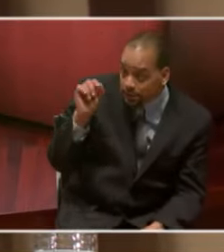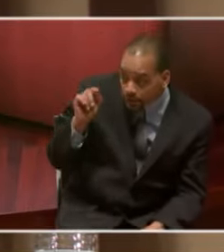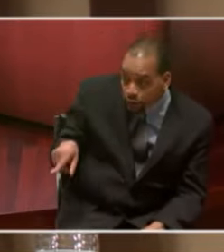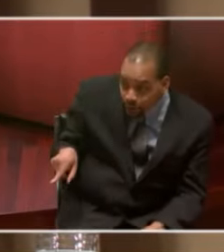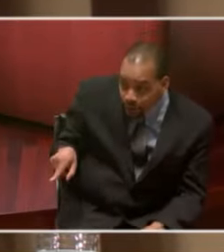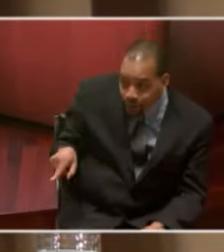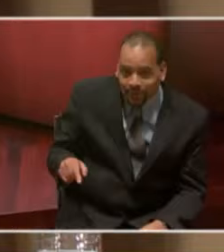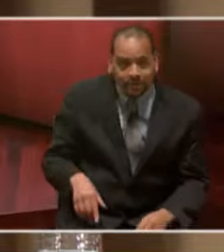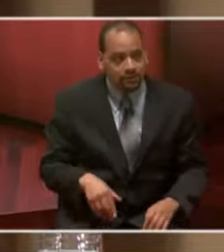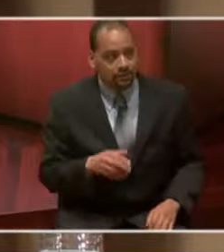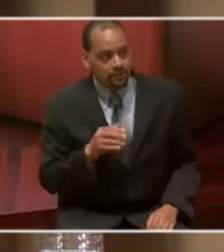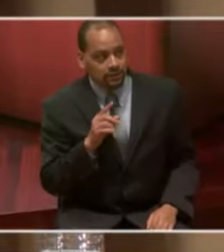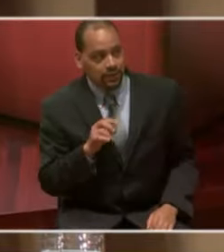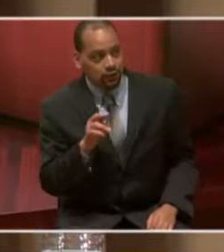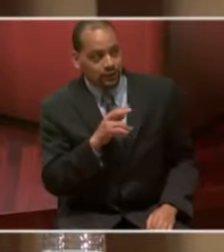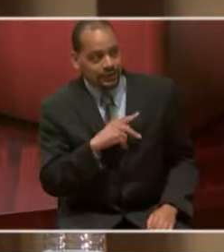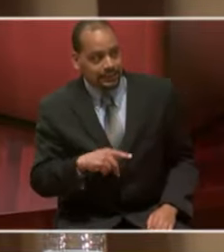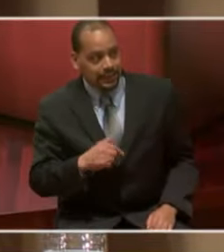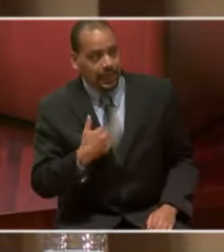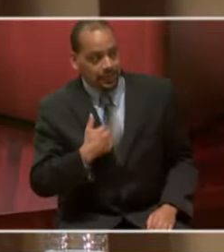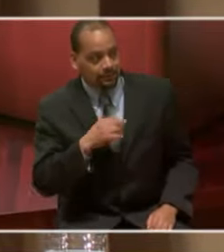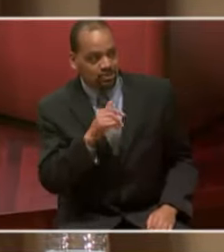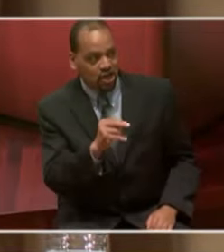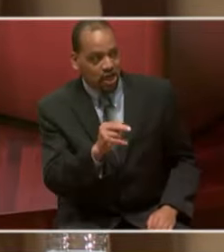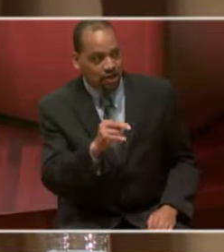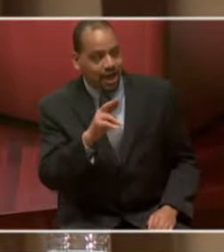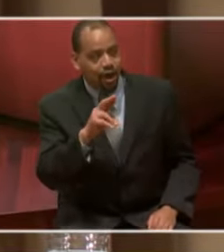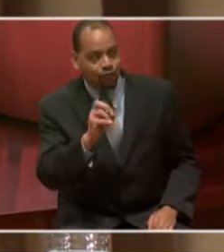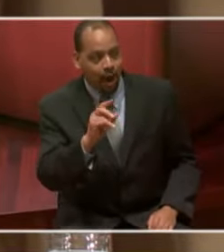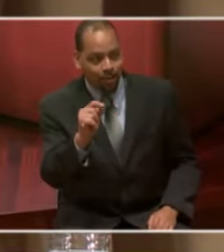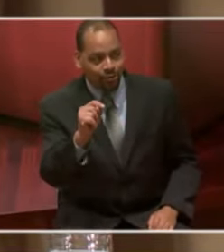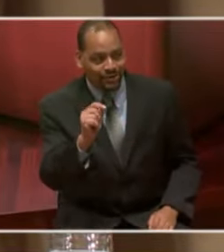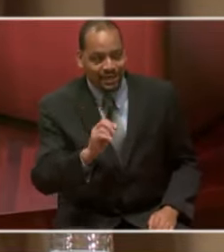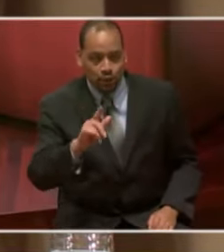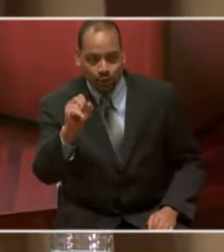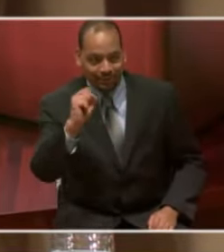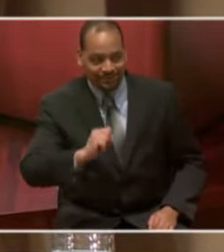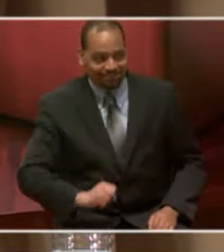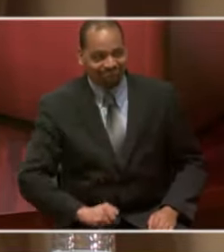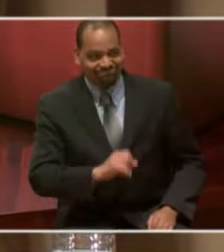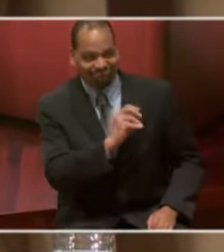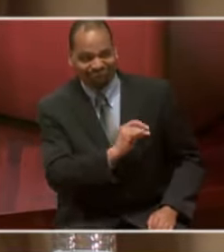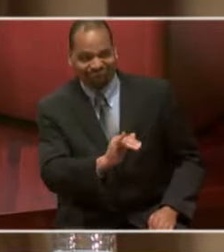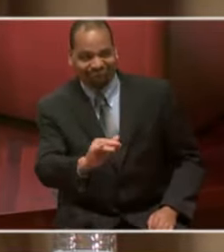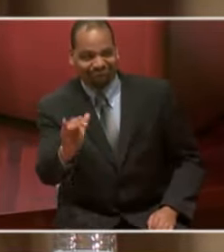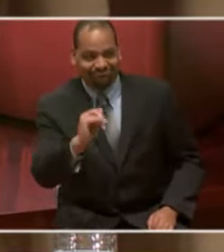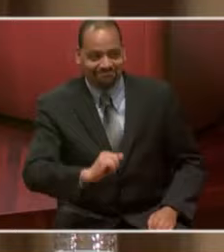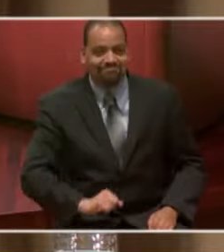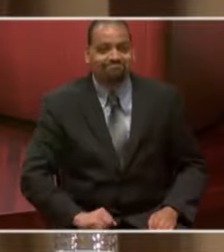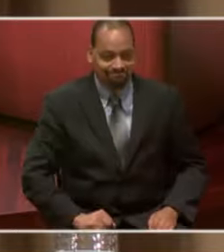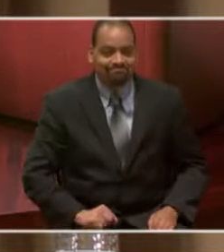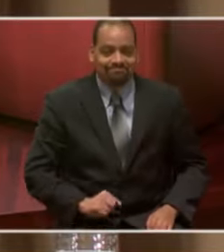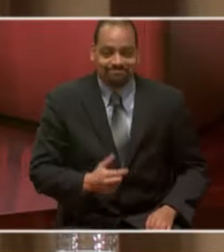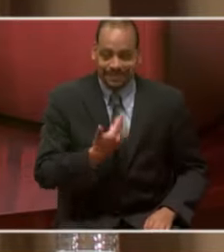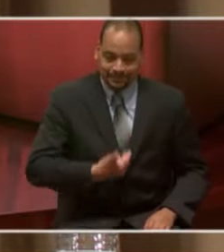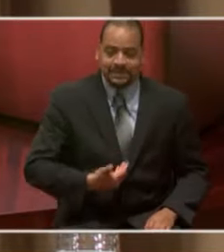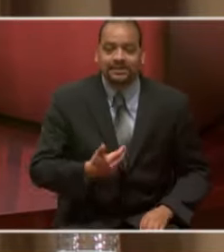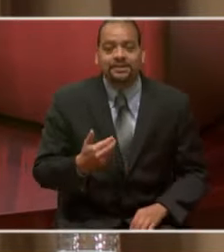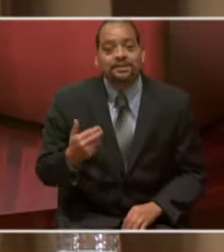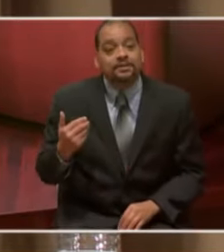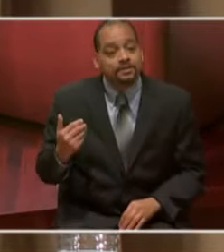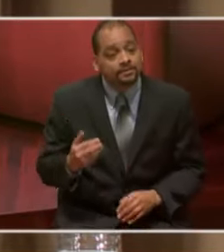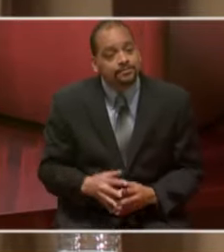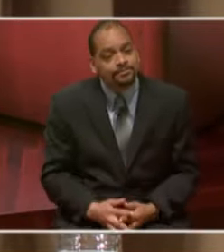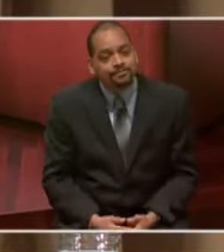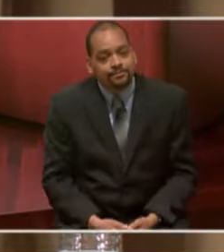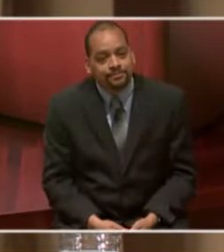Birmingham, Birmingham to Montgomery, Montgomery to Jackson, Jackson to New Orleans. So he let the regular passenger